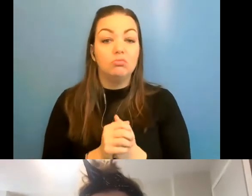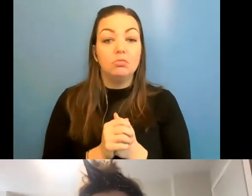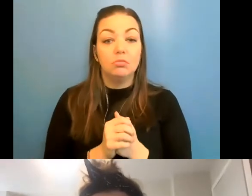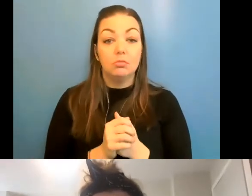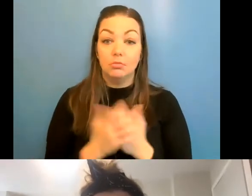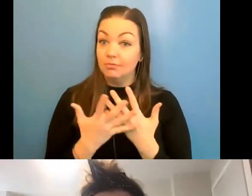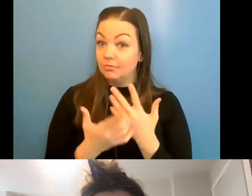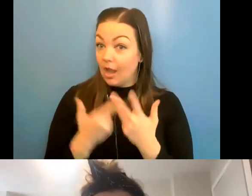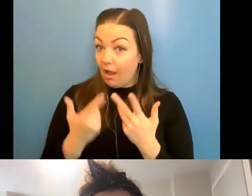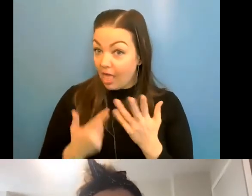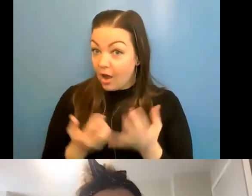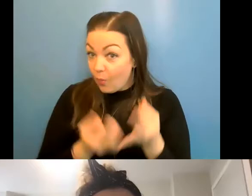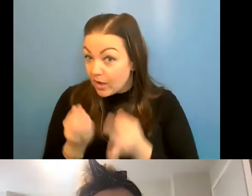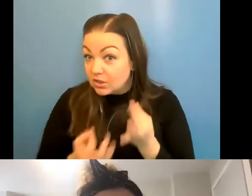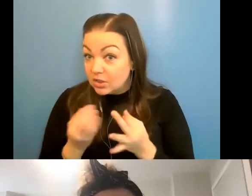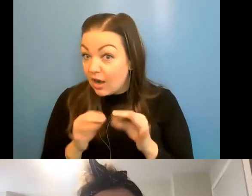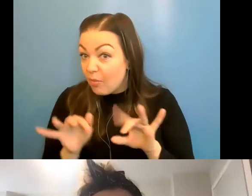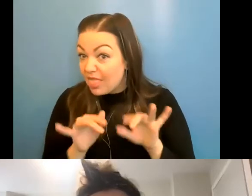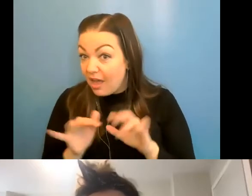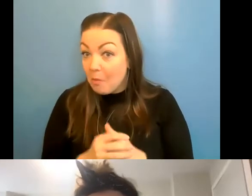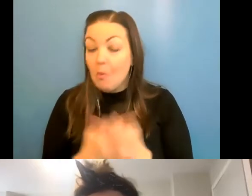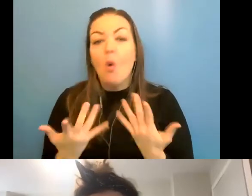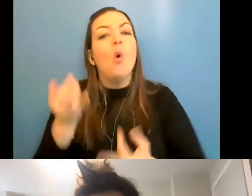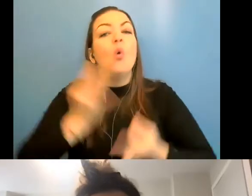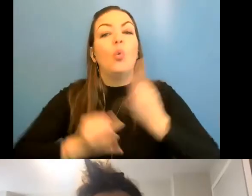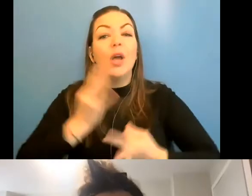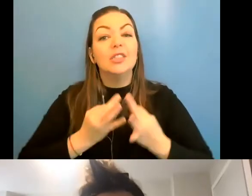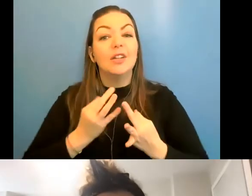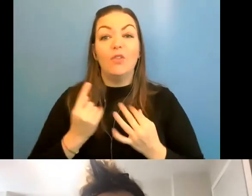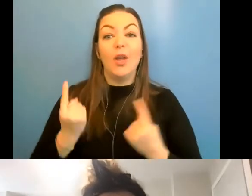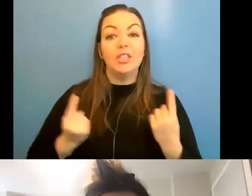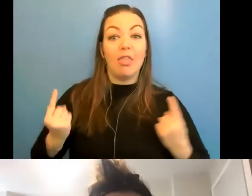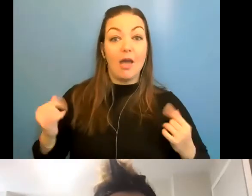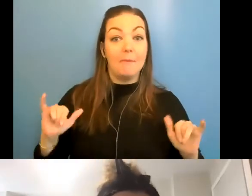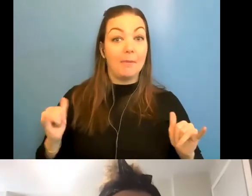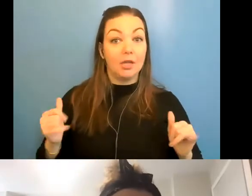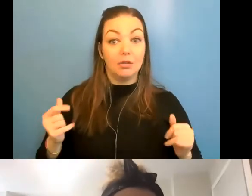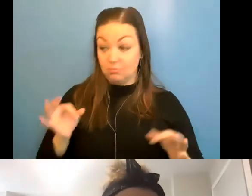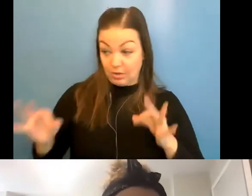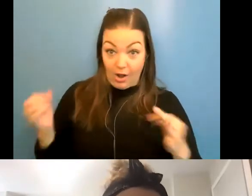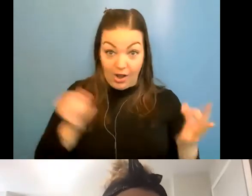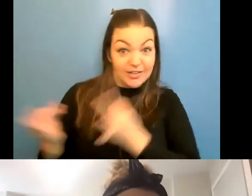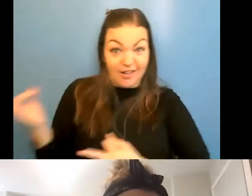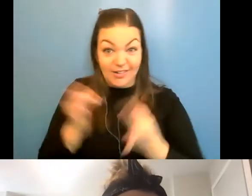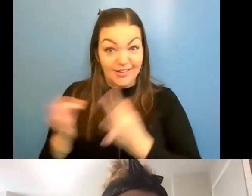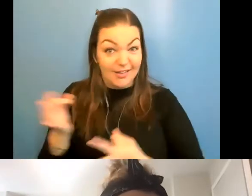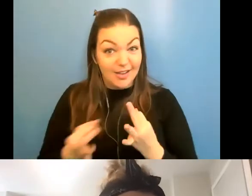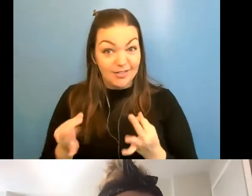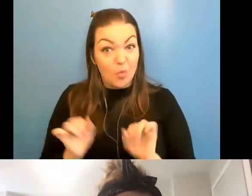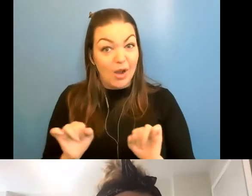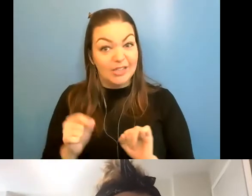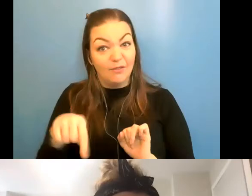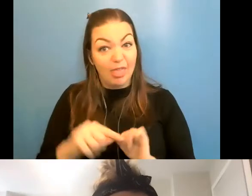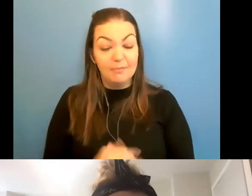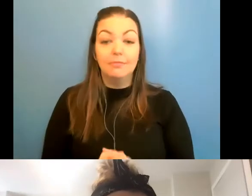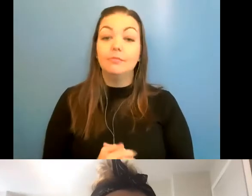other questions for us out there, or have we got any questions for each other whilst we wait to see if any others come through? Anna, what